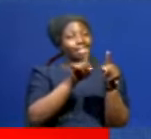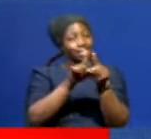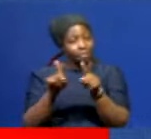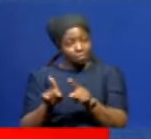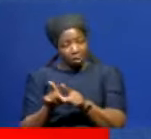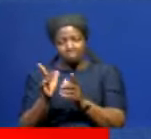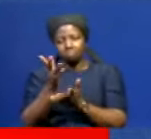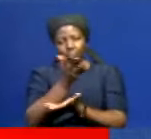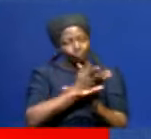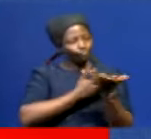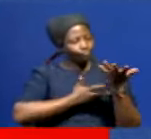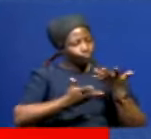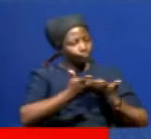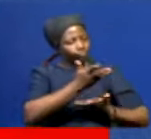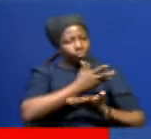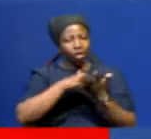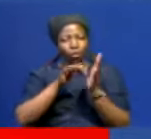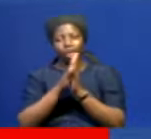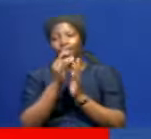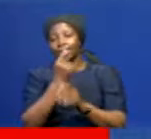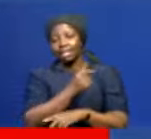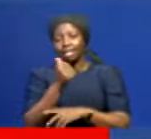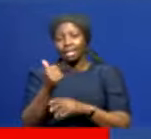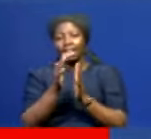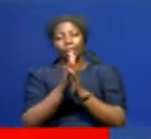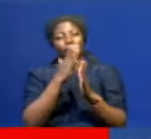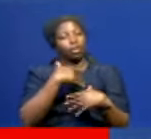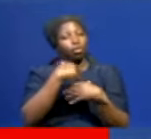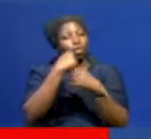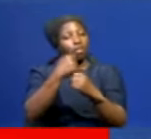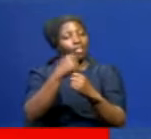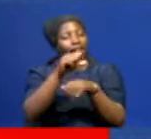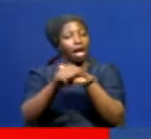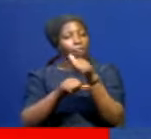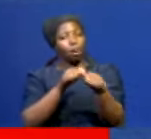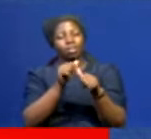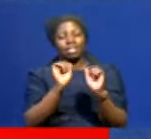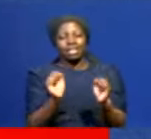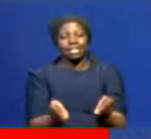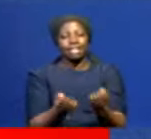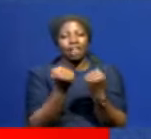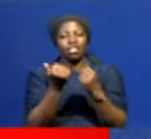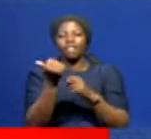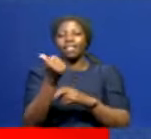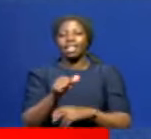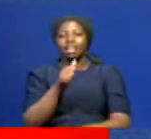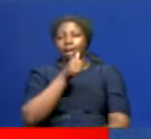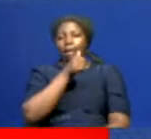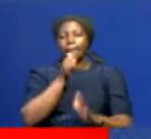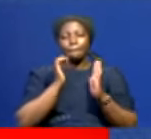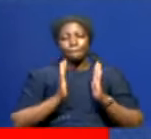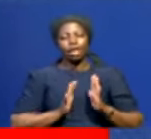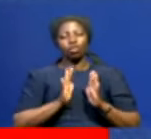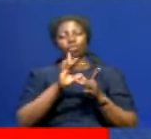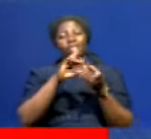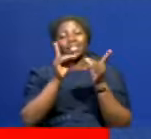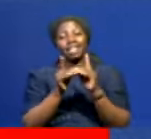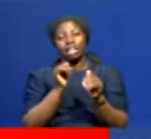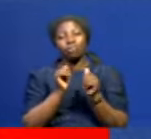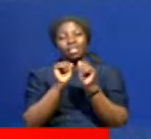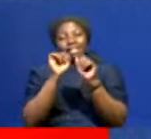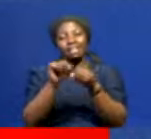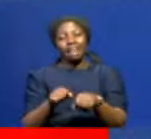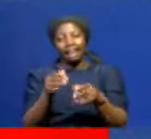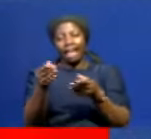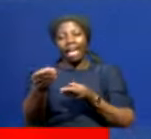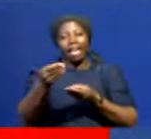each other with confidence about the safety of any personal data that they may exchange in the